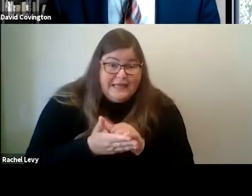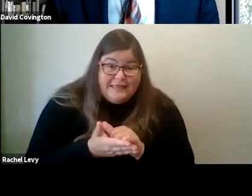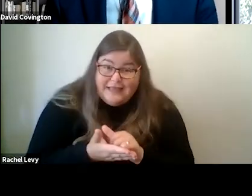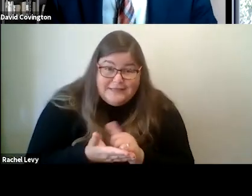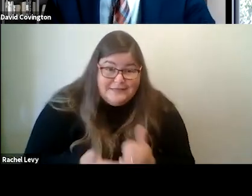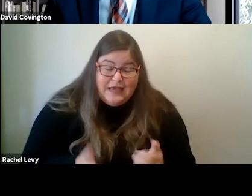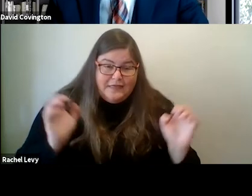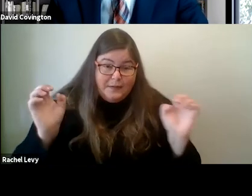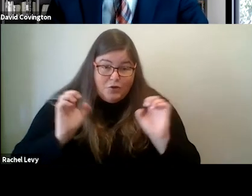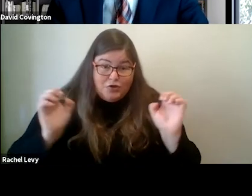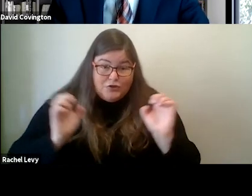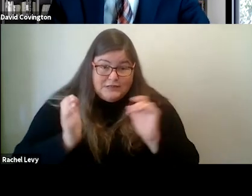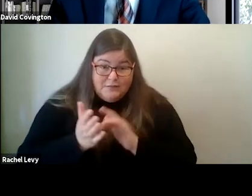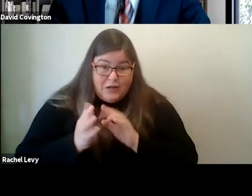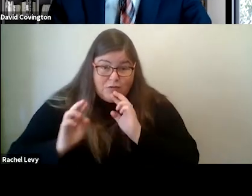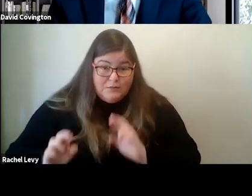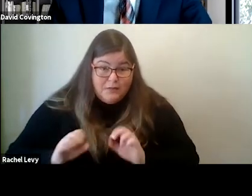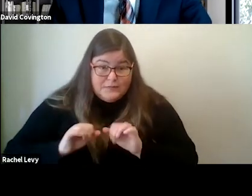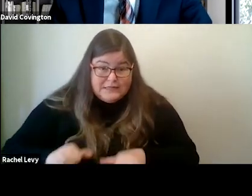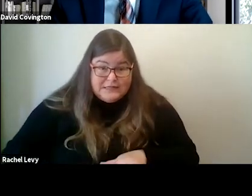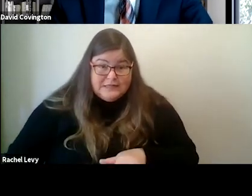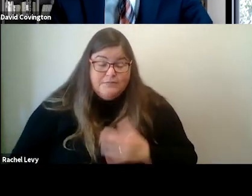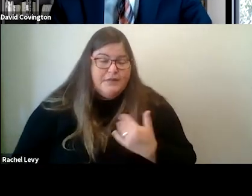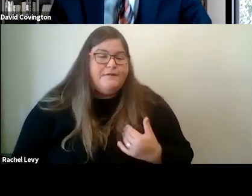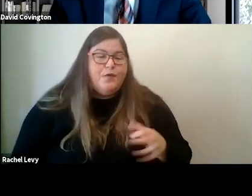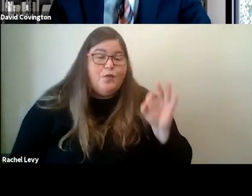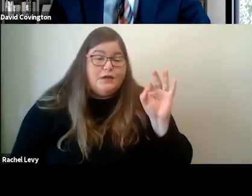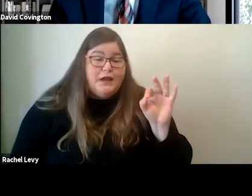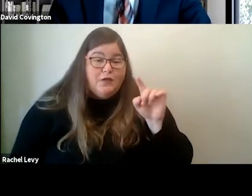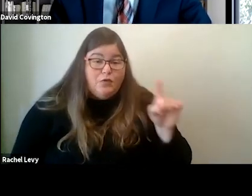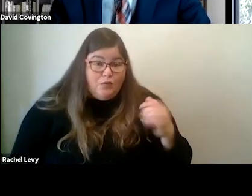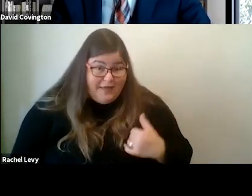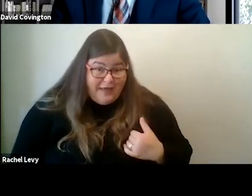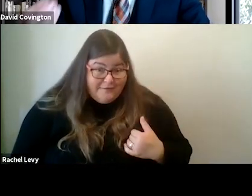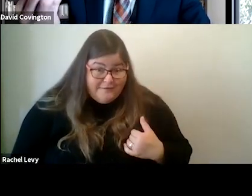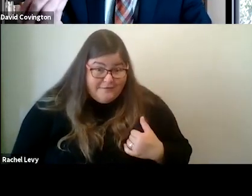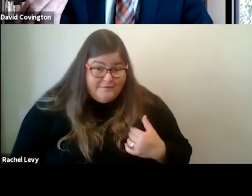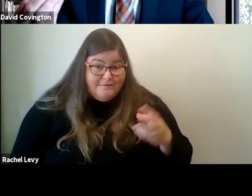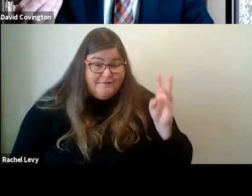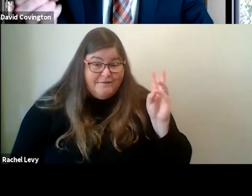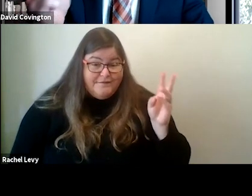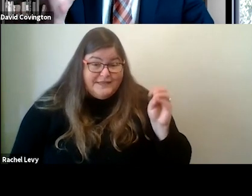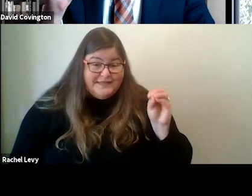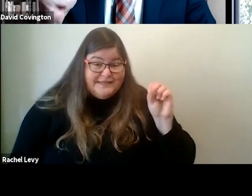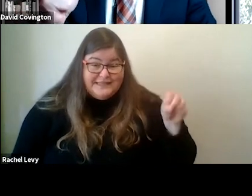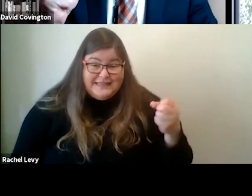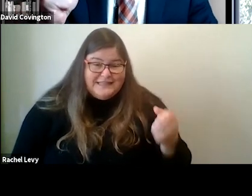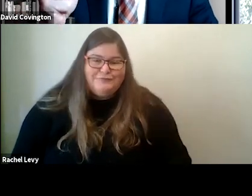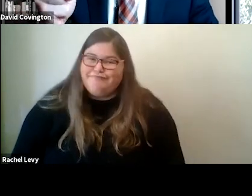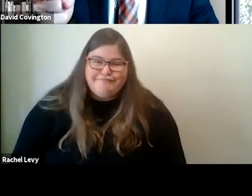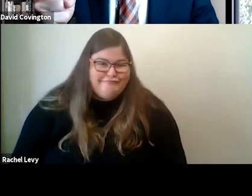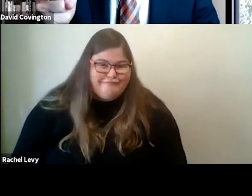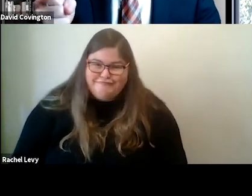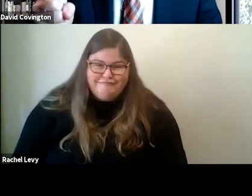response system. 911 didn't exist in the mid-60s, but its emergence galvanized